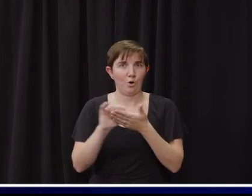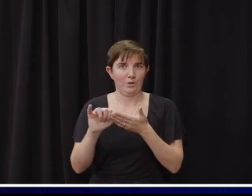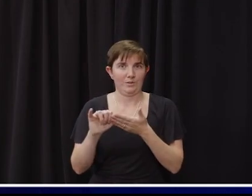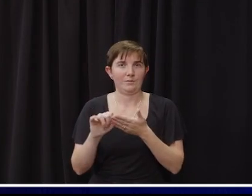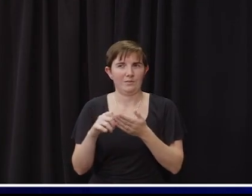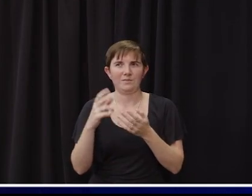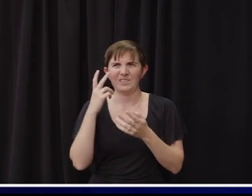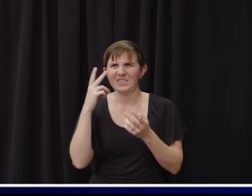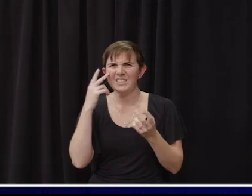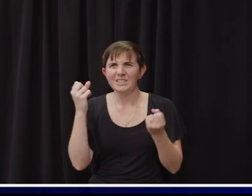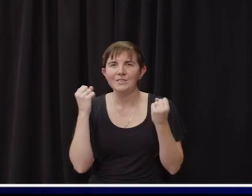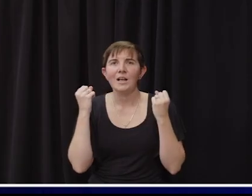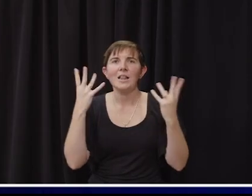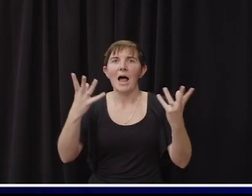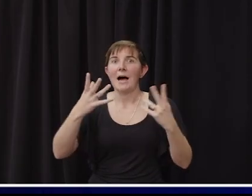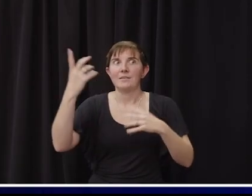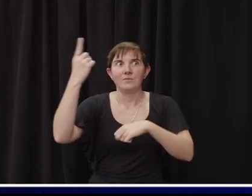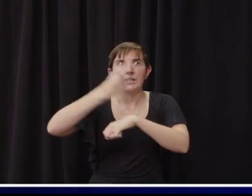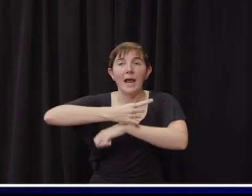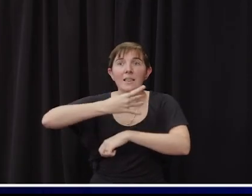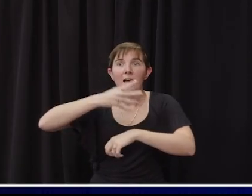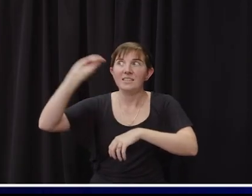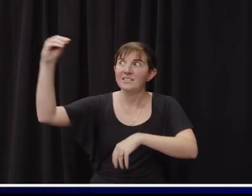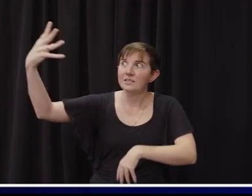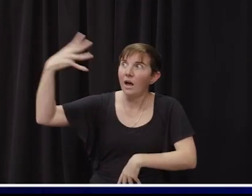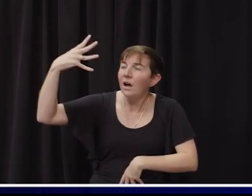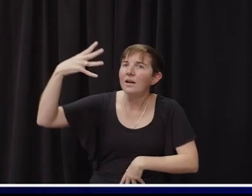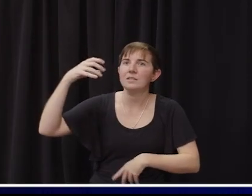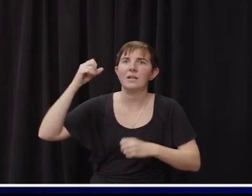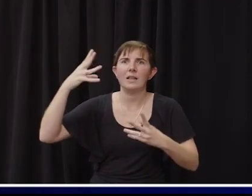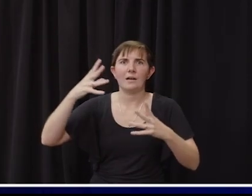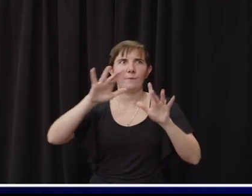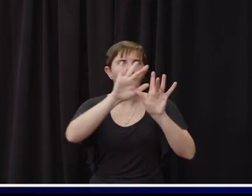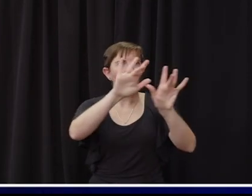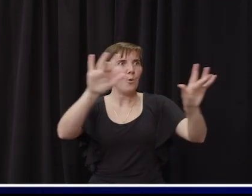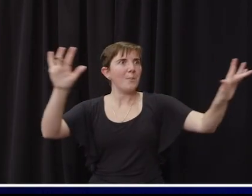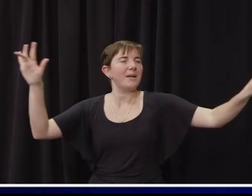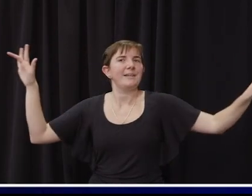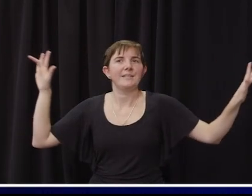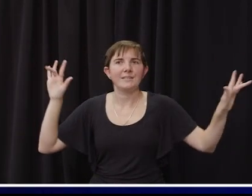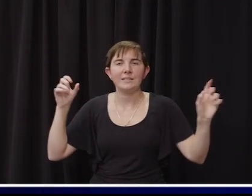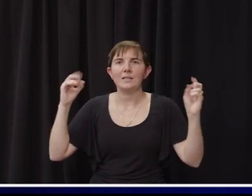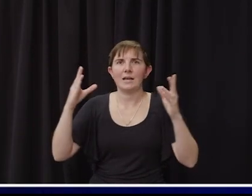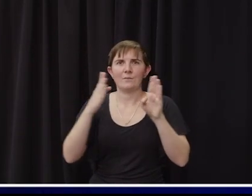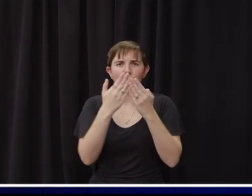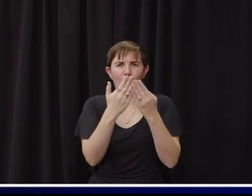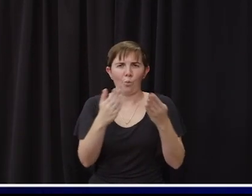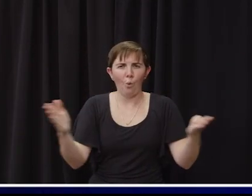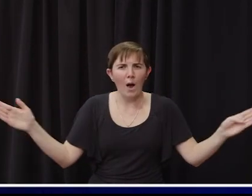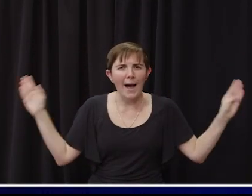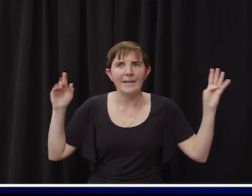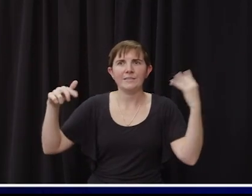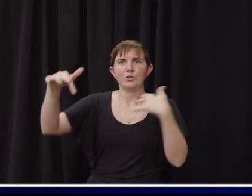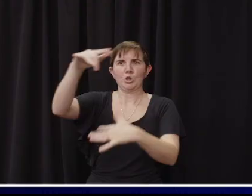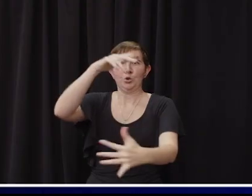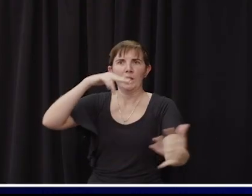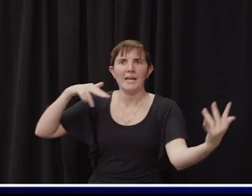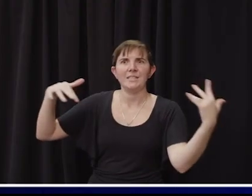lot of daylight, a lot of open spaces, a lot of wide circulation